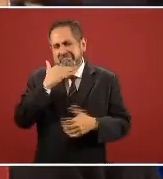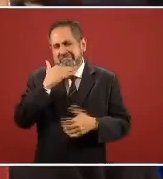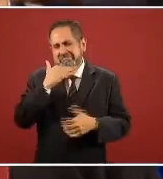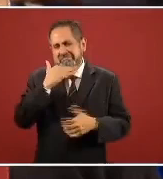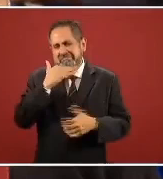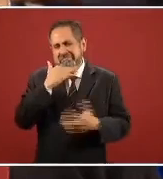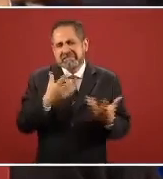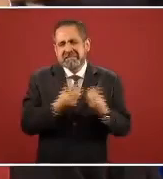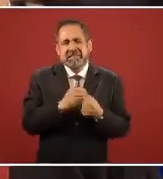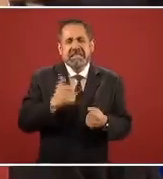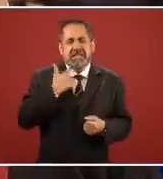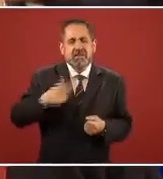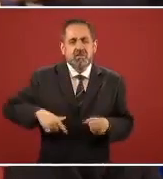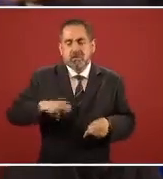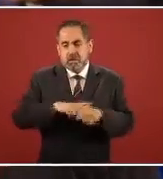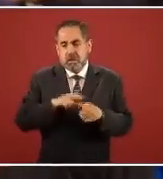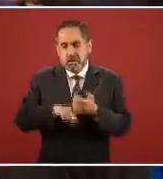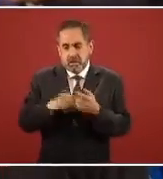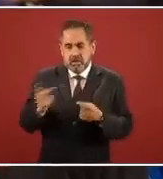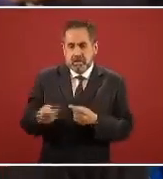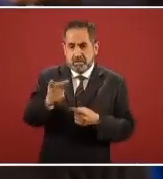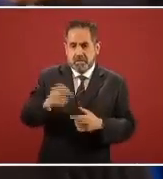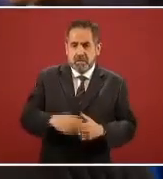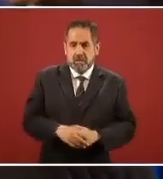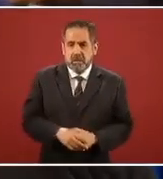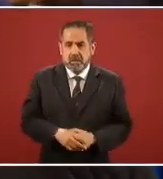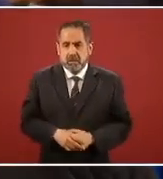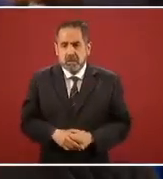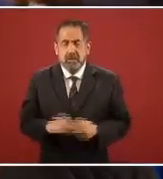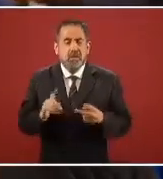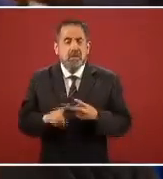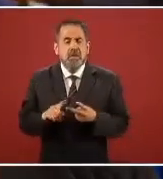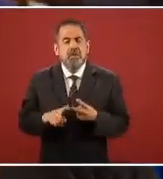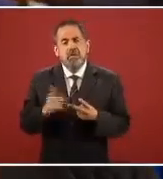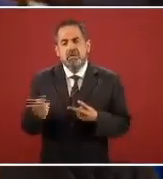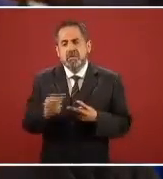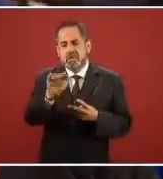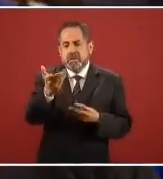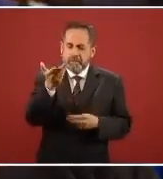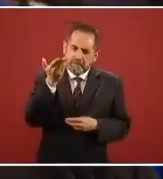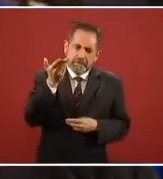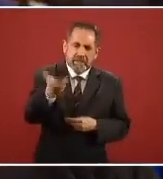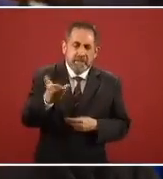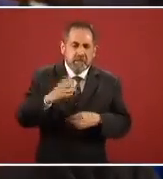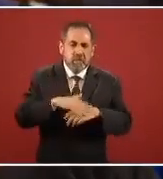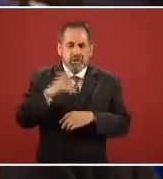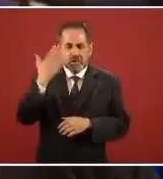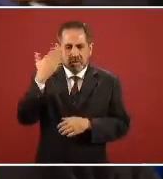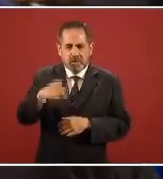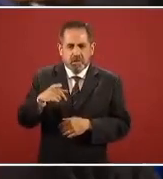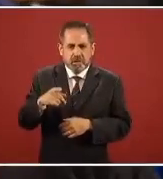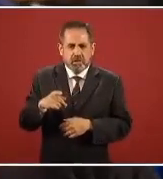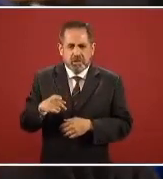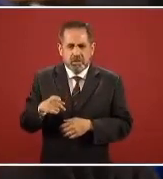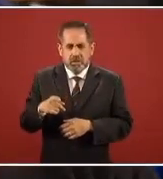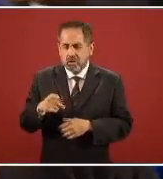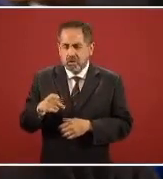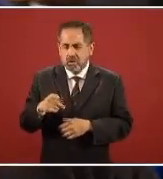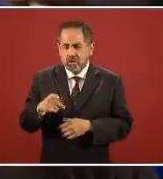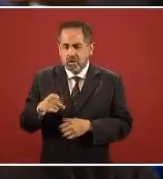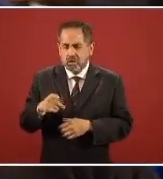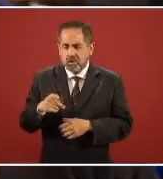system. Esa es una de mis preguntas, y la otra más bien es una petición, porque supongo que ahorita usted no trae los